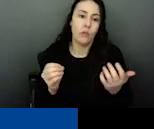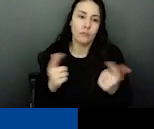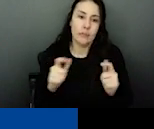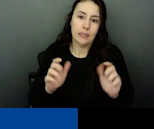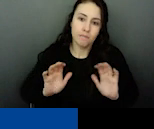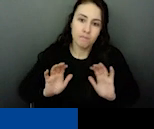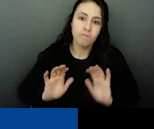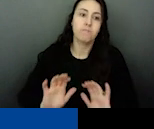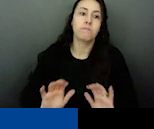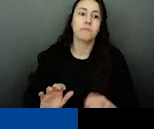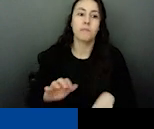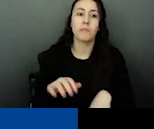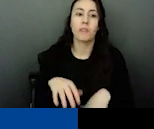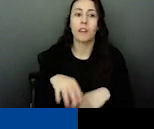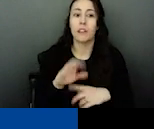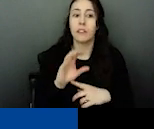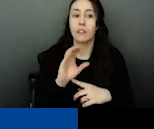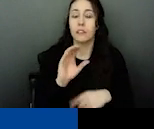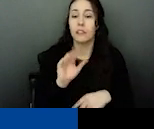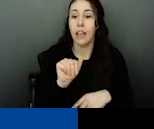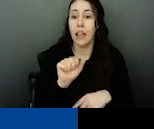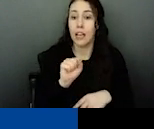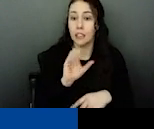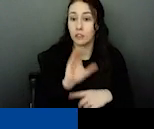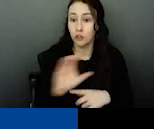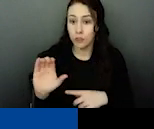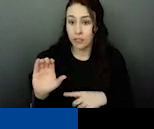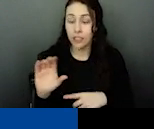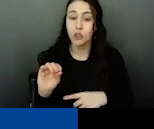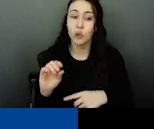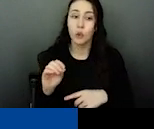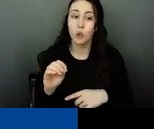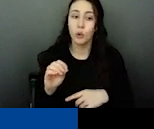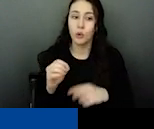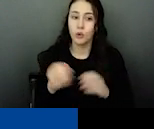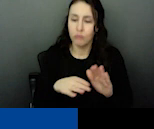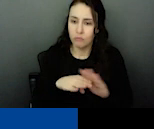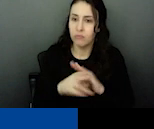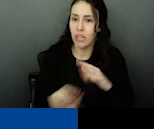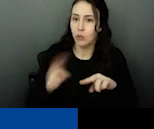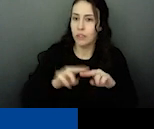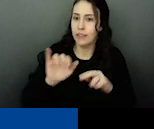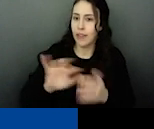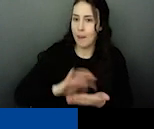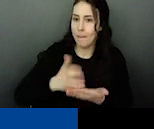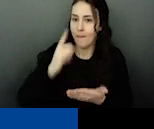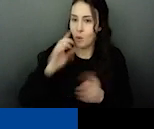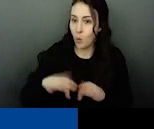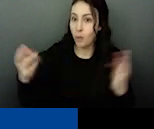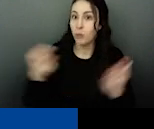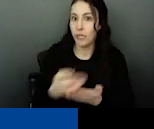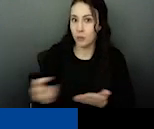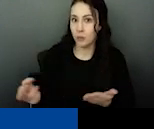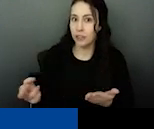the ACCC and the field to increase the amounts of open educational resources. And so on our page